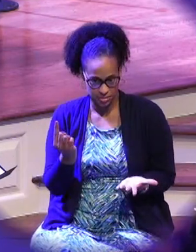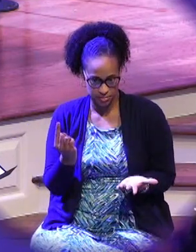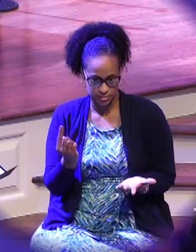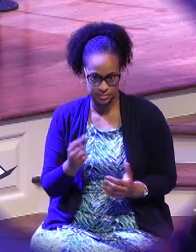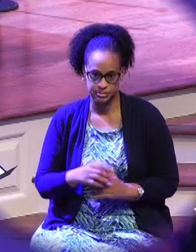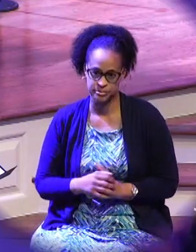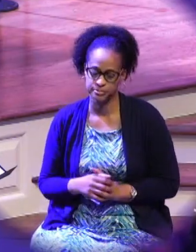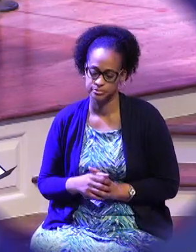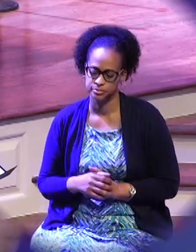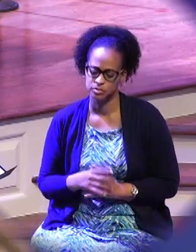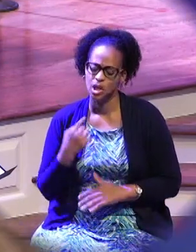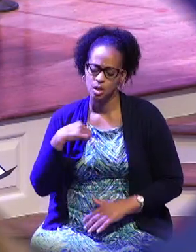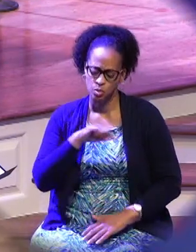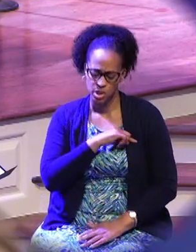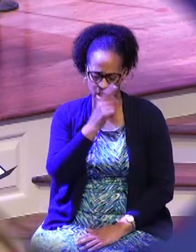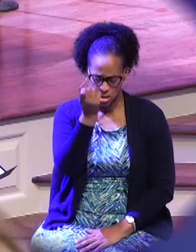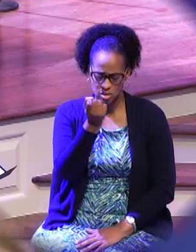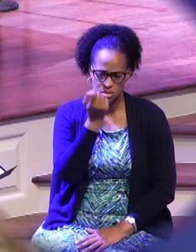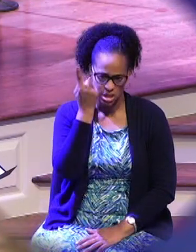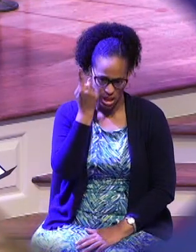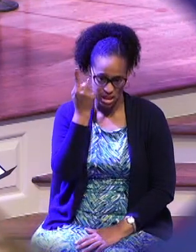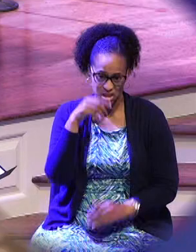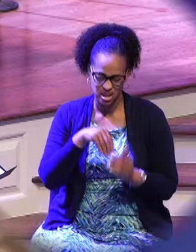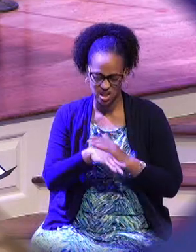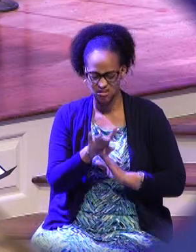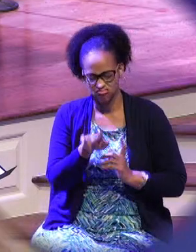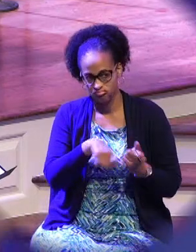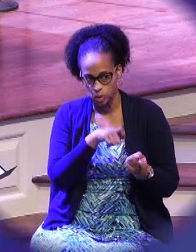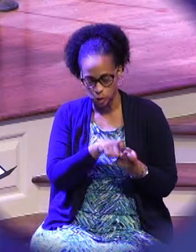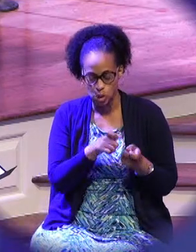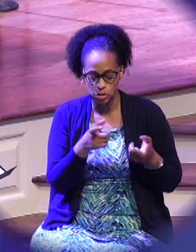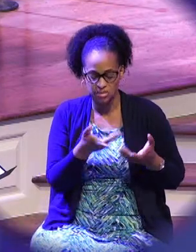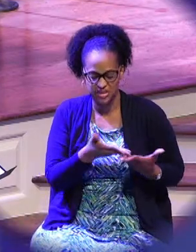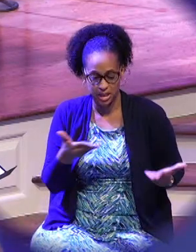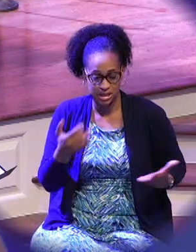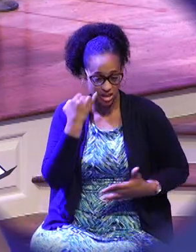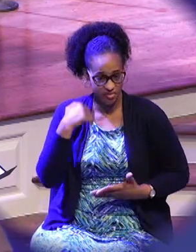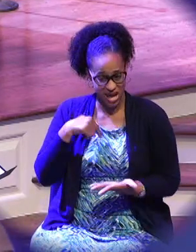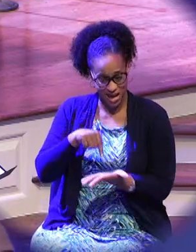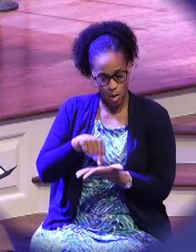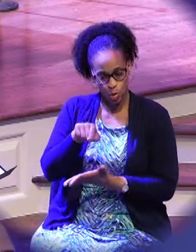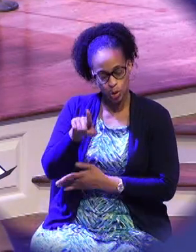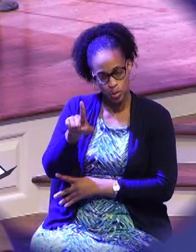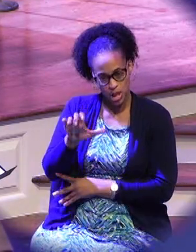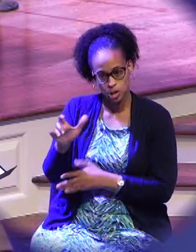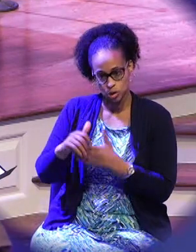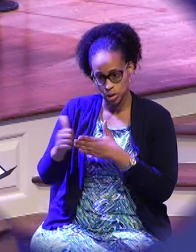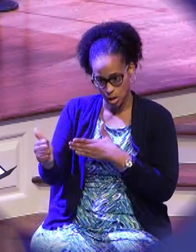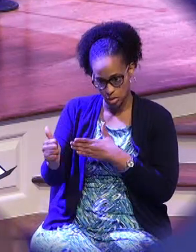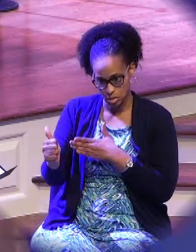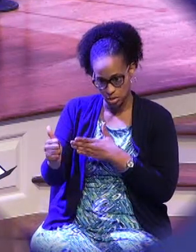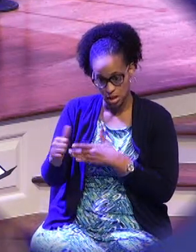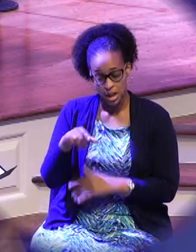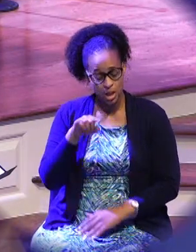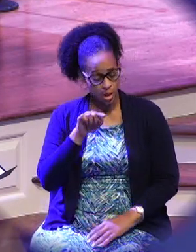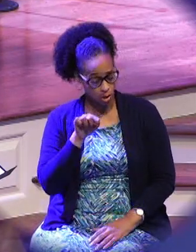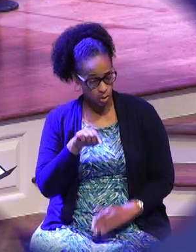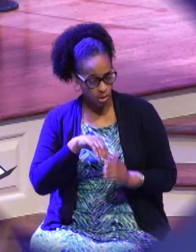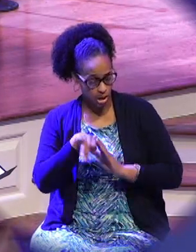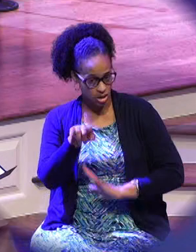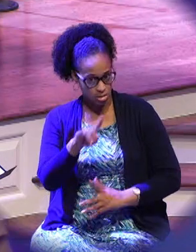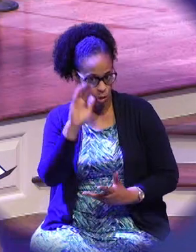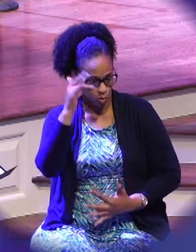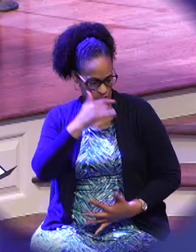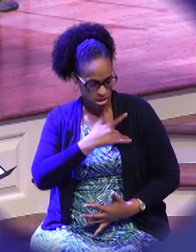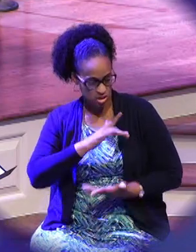something. We understand this in certain degrees. If I owe you $100 and you in your